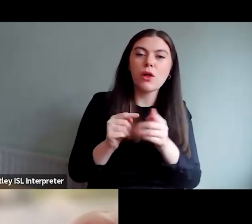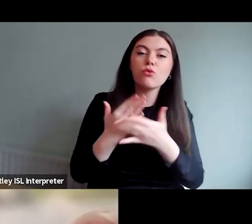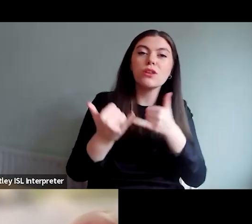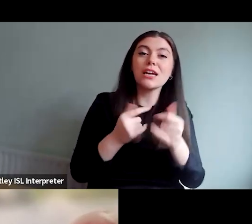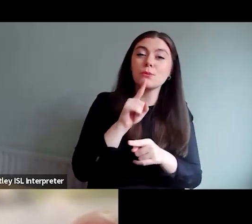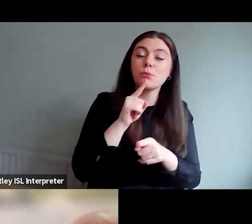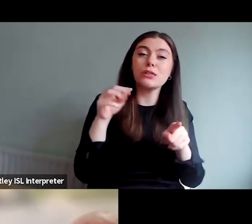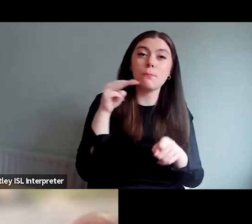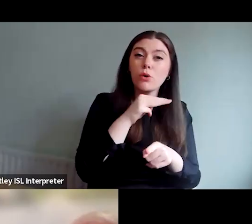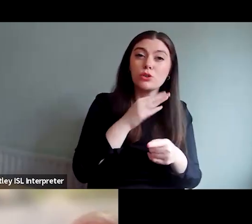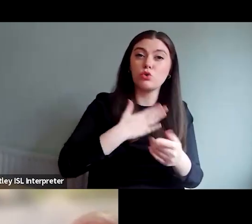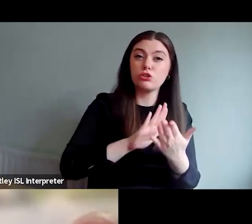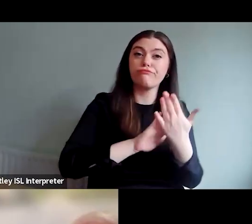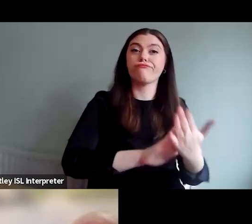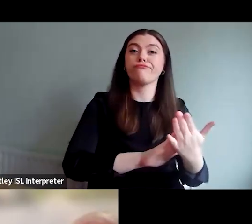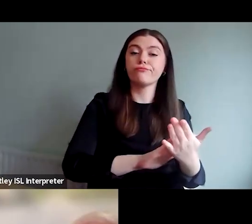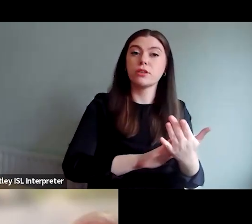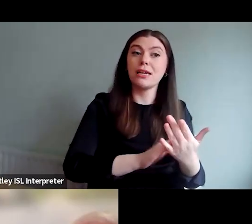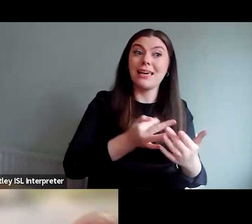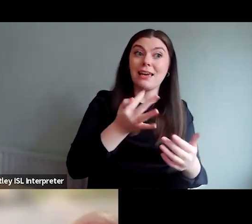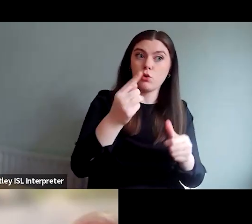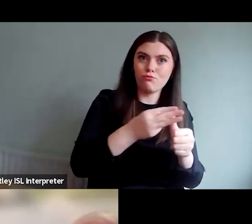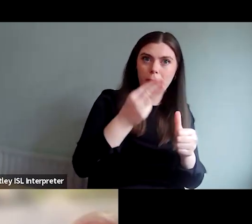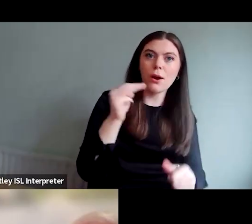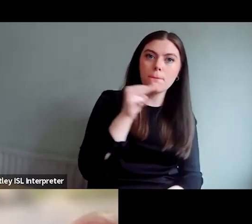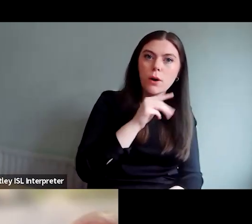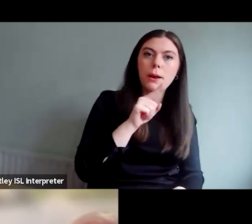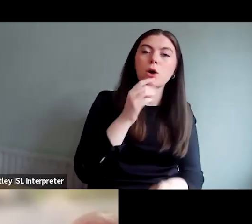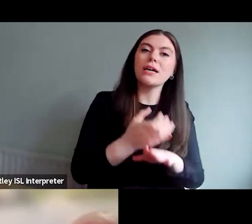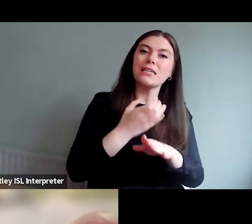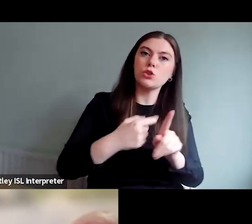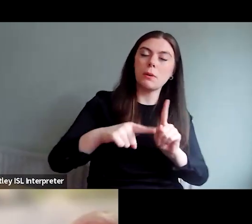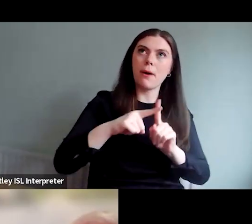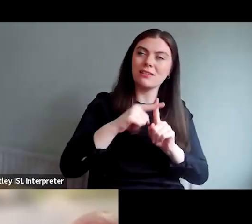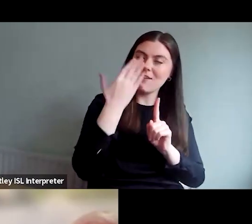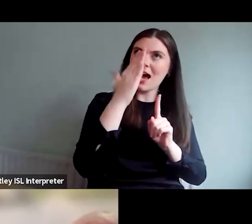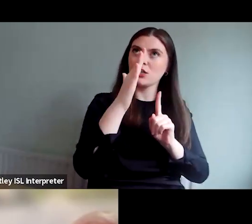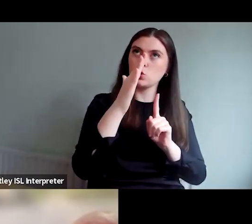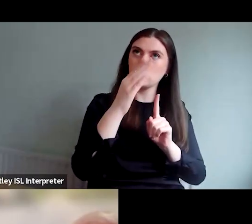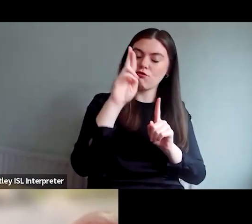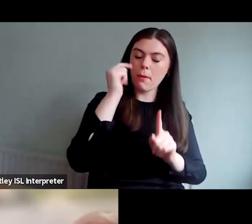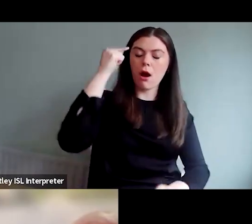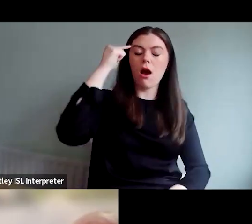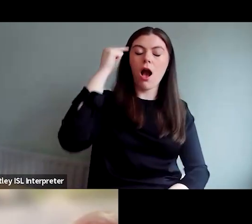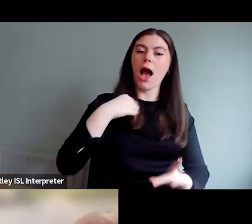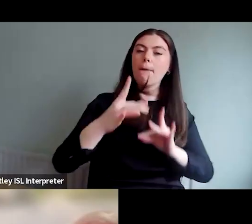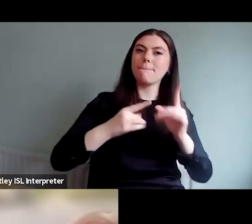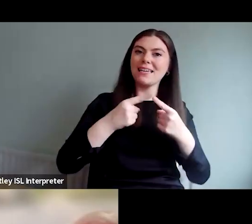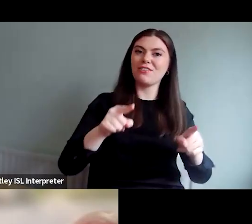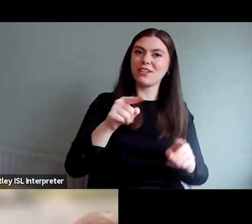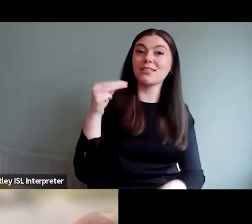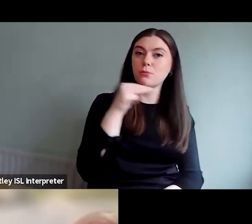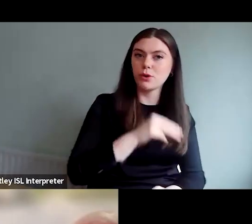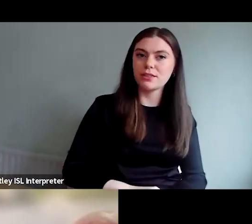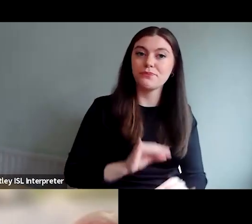I think for us, being prepared for that was important, but to stay positive and actually just take it as a sign that you are making a difference.